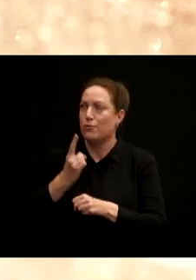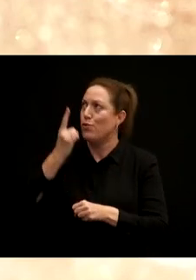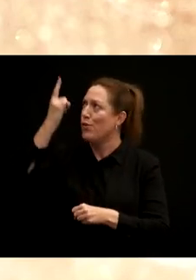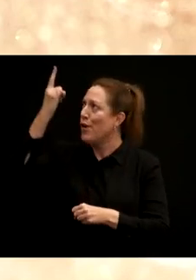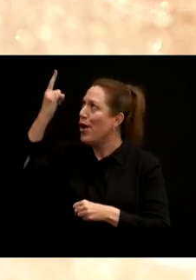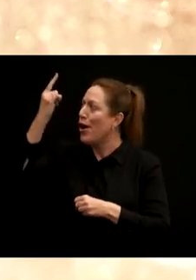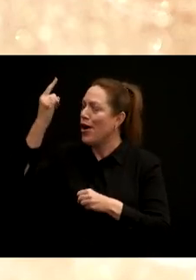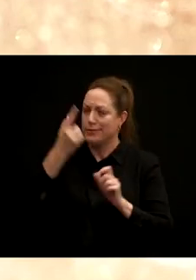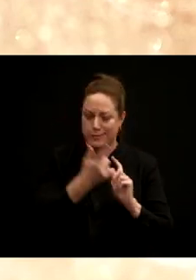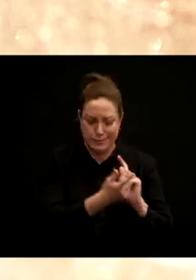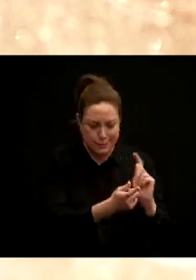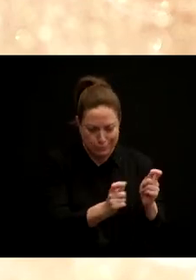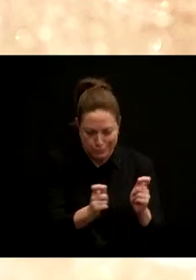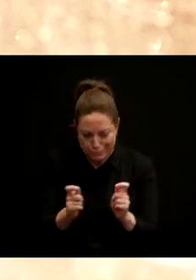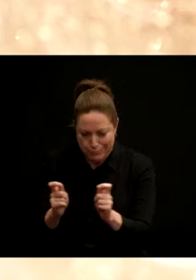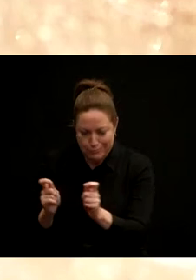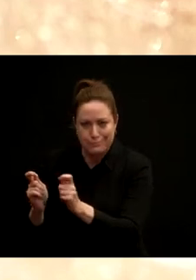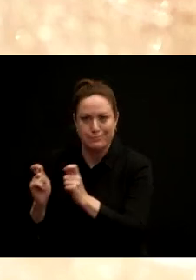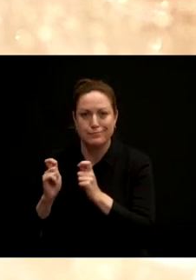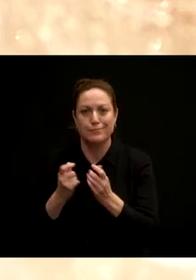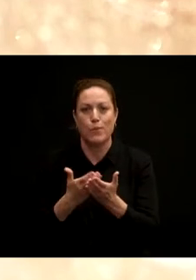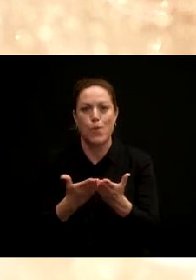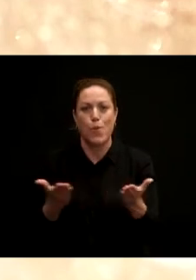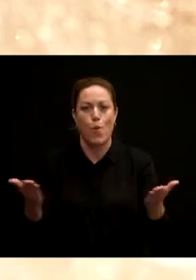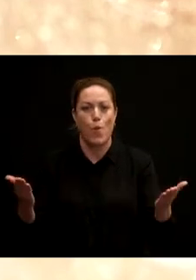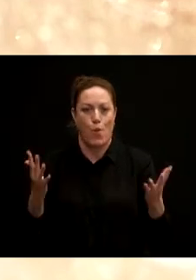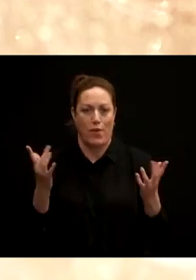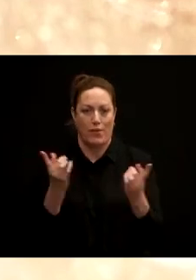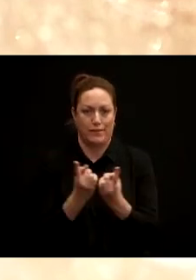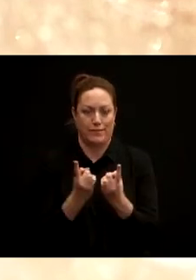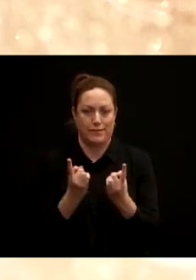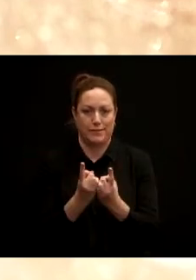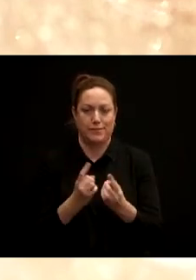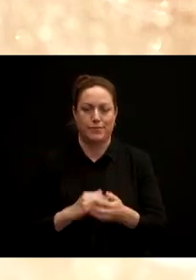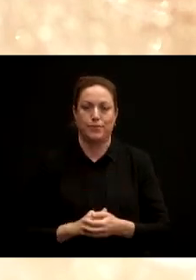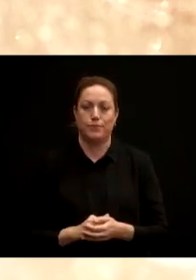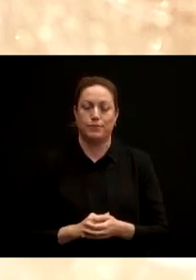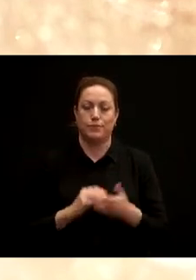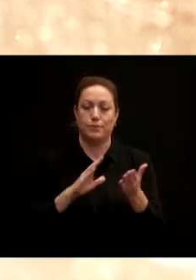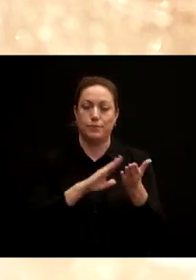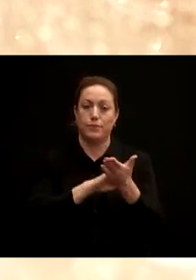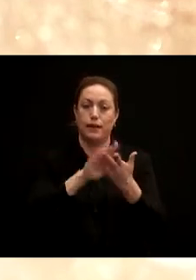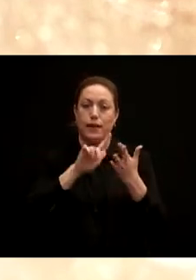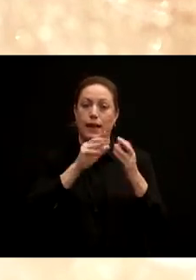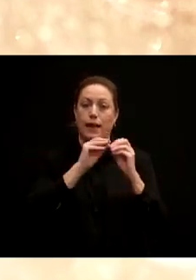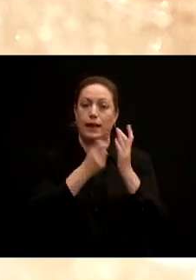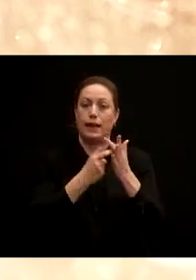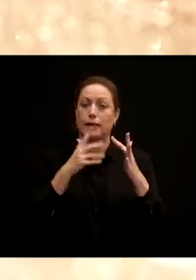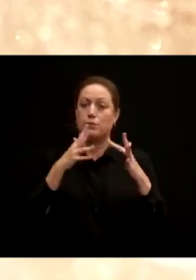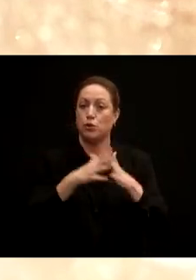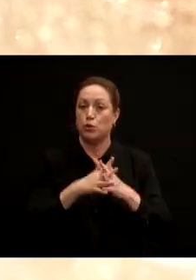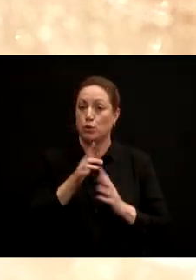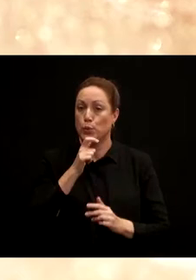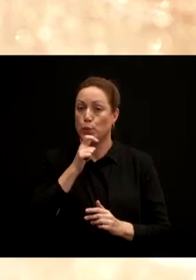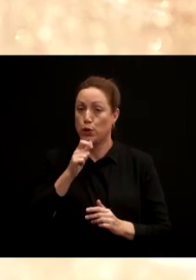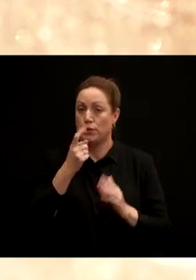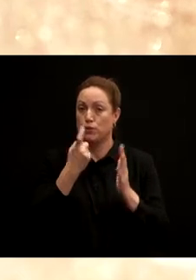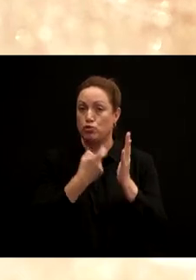of all living things. The Hebrew word for spirit is